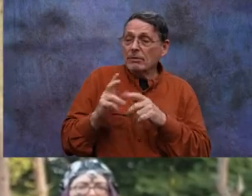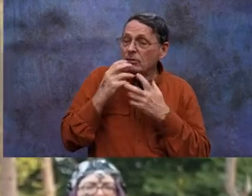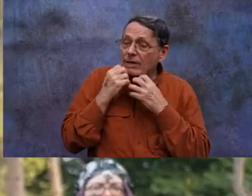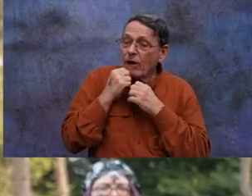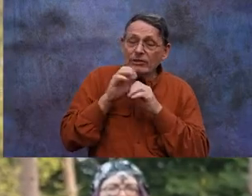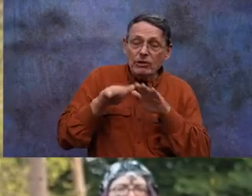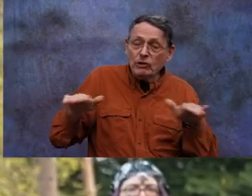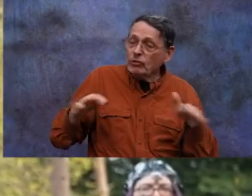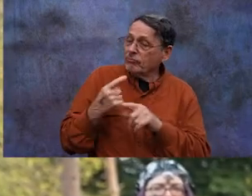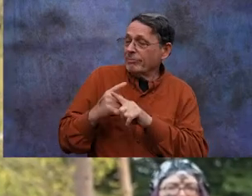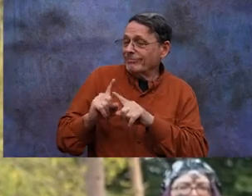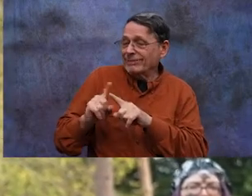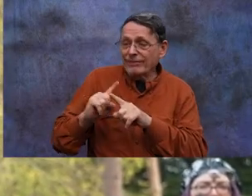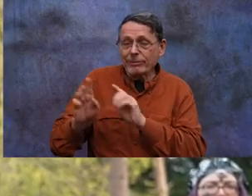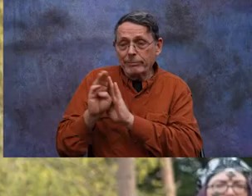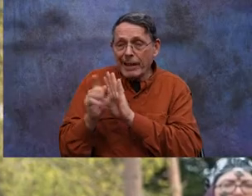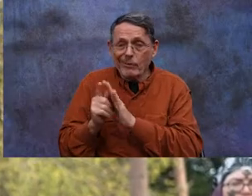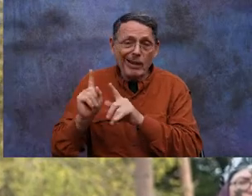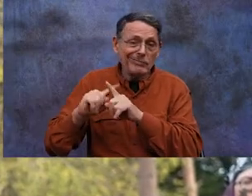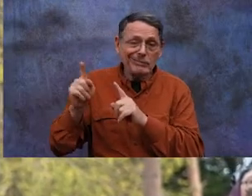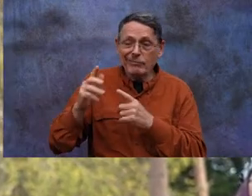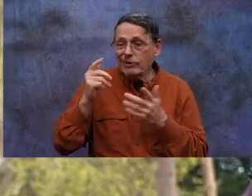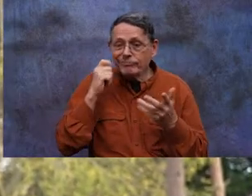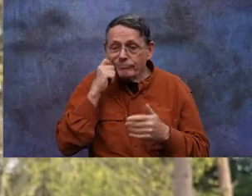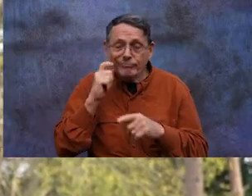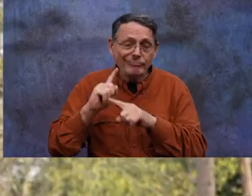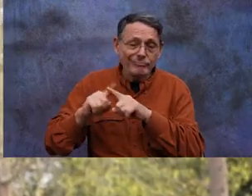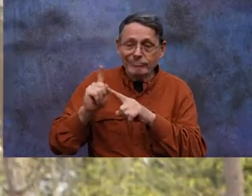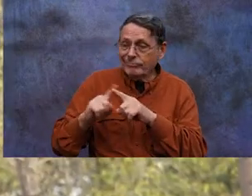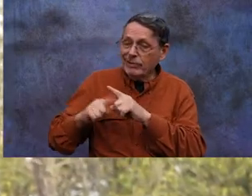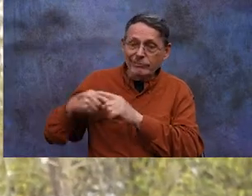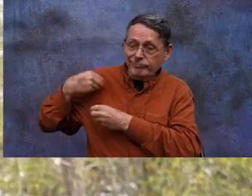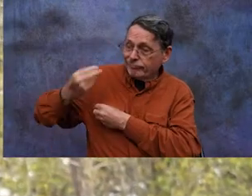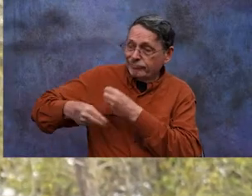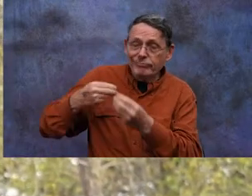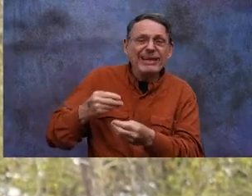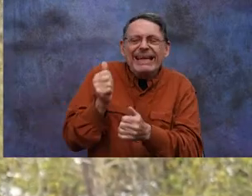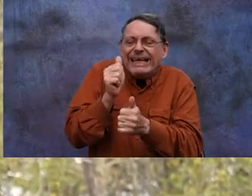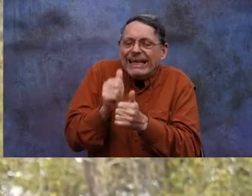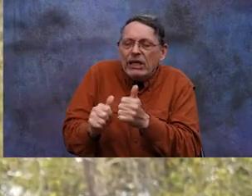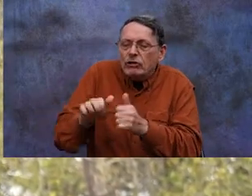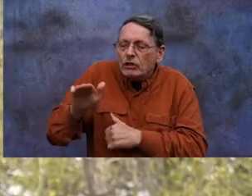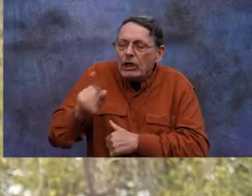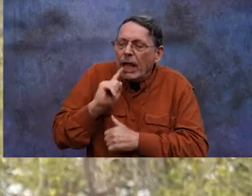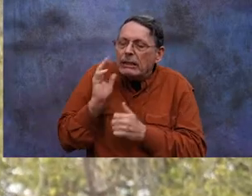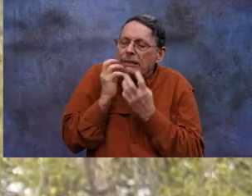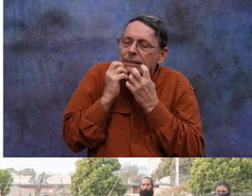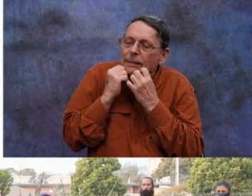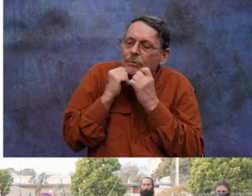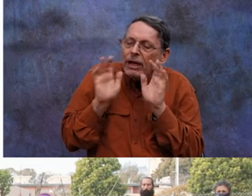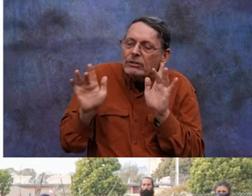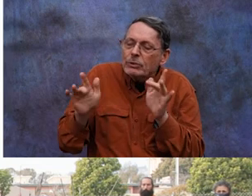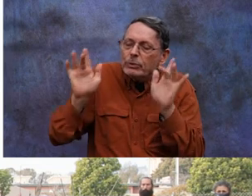bloodlines, and we know that each one is a precious, precious jewel. Take a